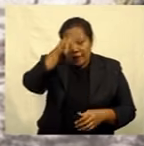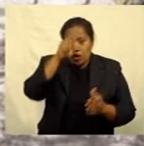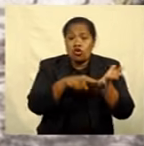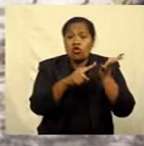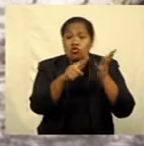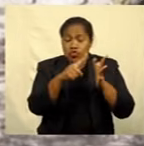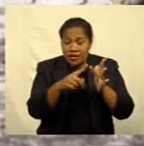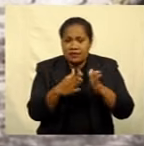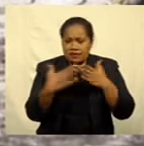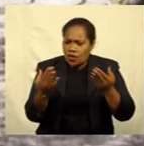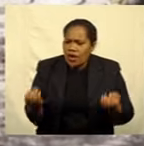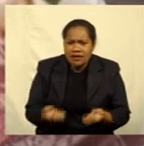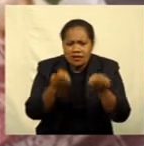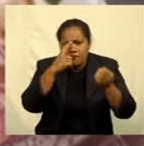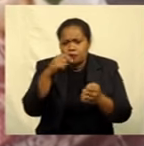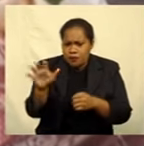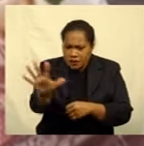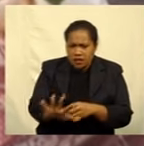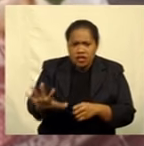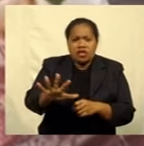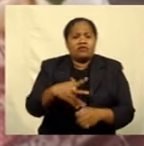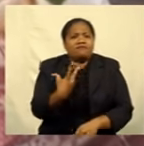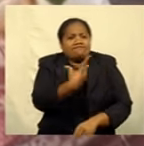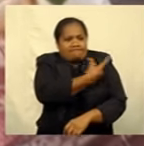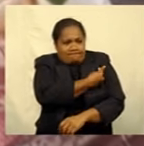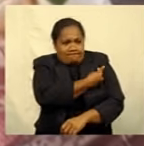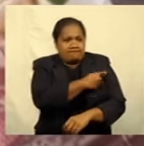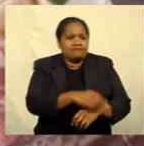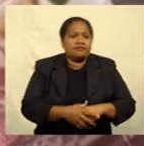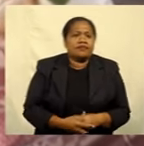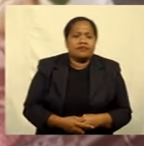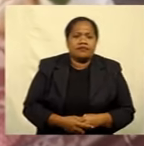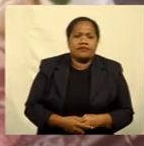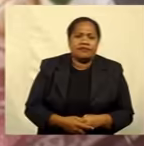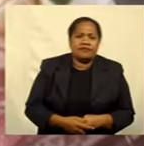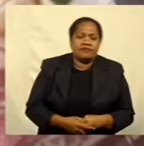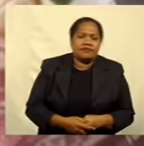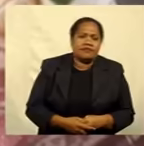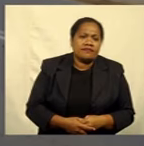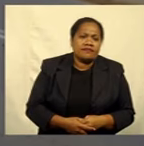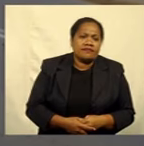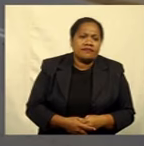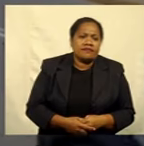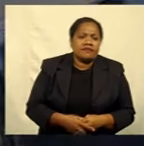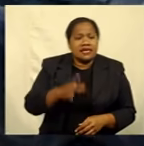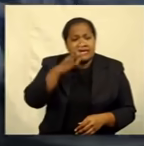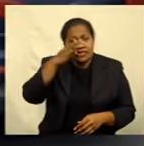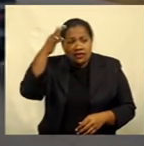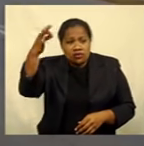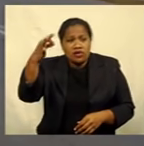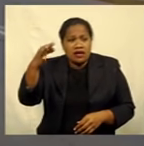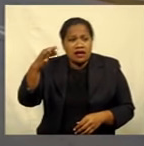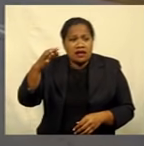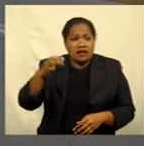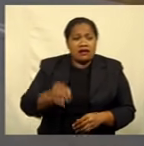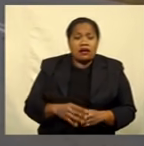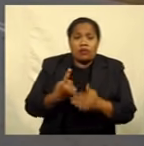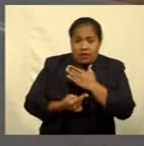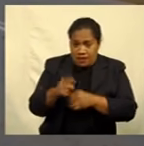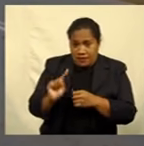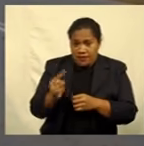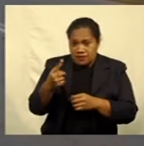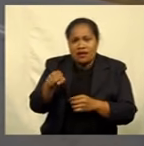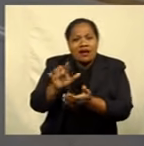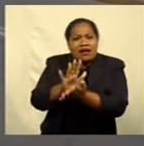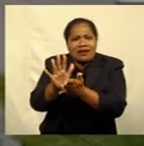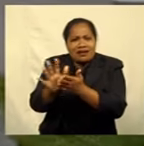the province to get vaccinated in a bid to achieve full herd immunity. Singhathoka was classified as a non-containment